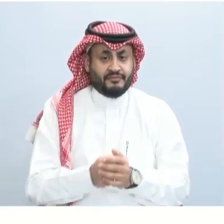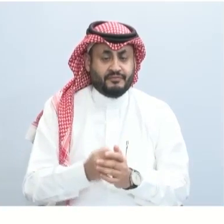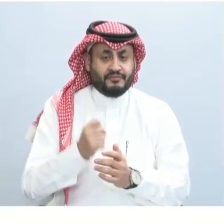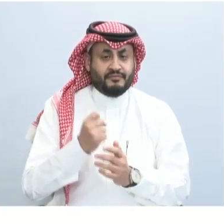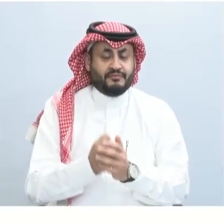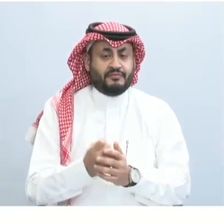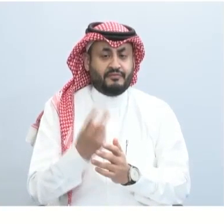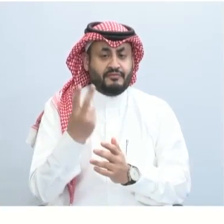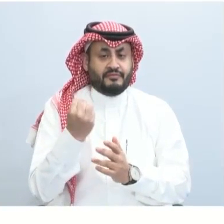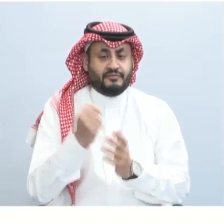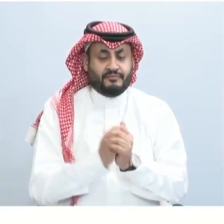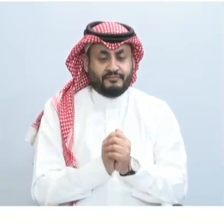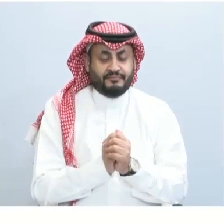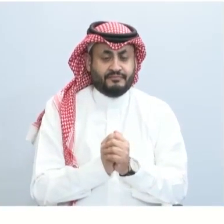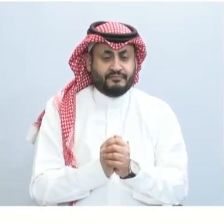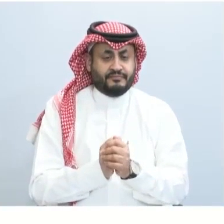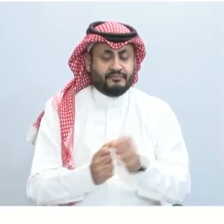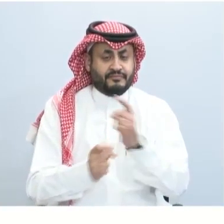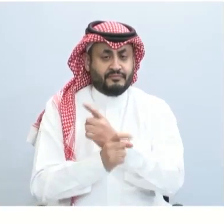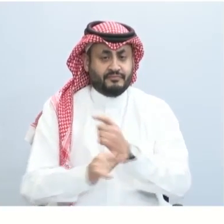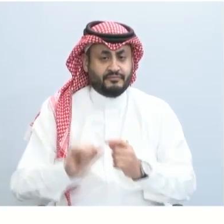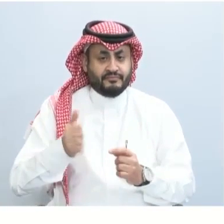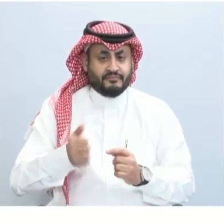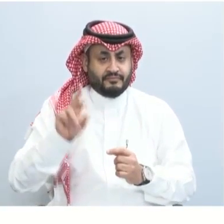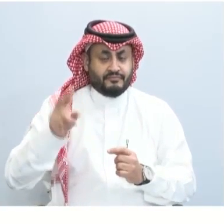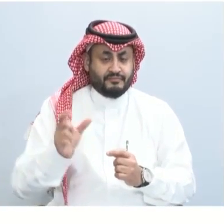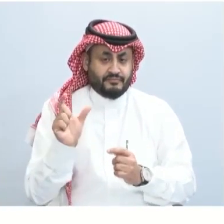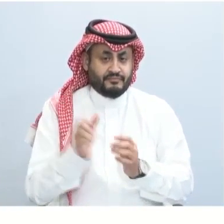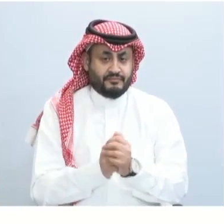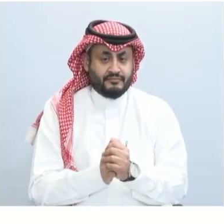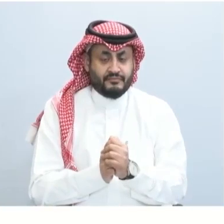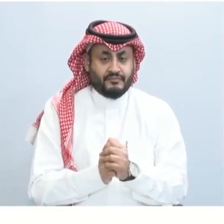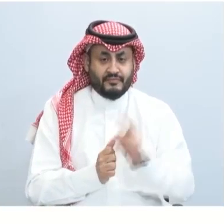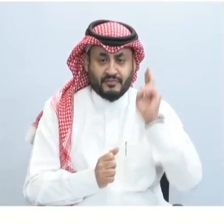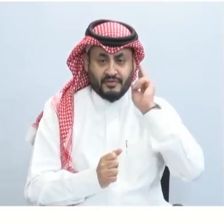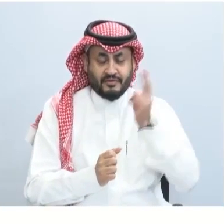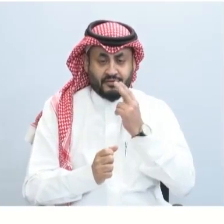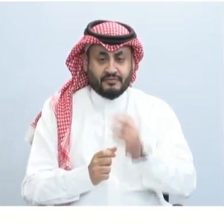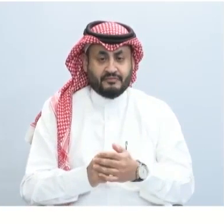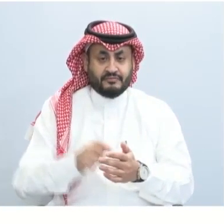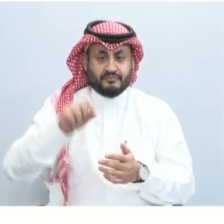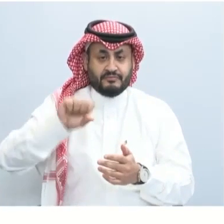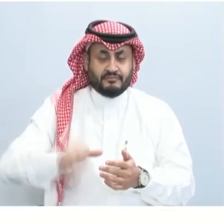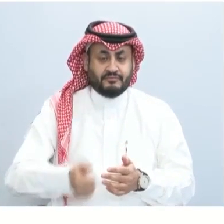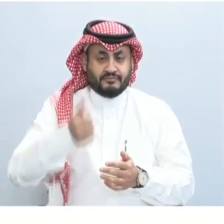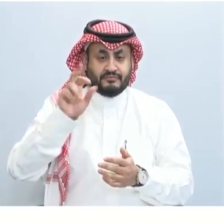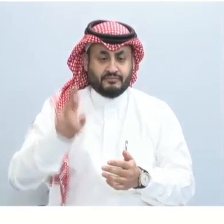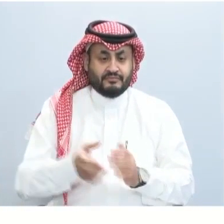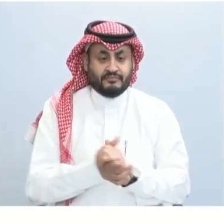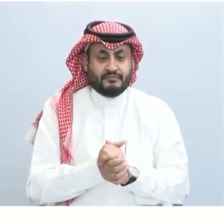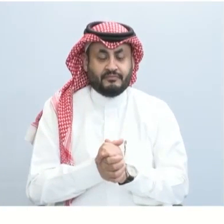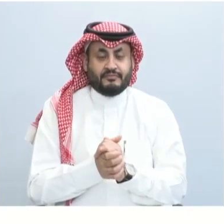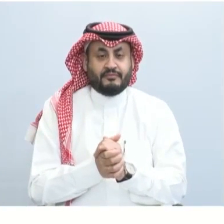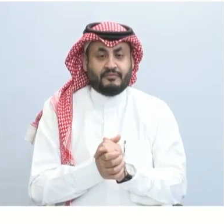112. This lesson will be presented by me, teacher Mazen Harbi, and the sign language by Mr. Fawaz Al-Aqil.